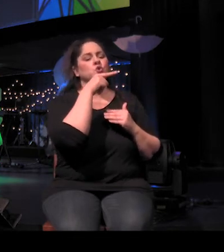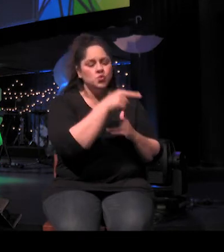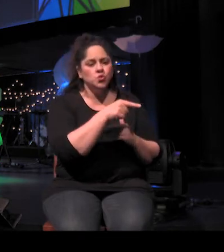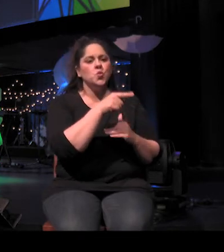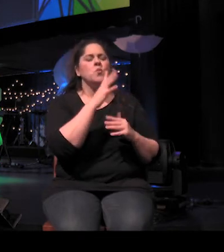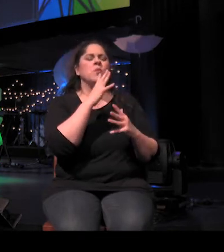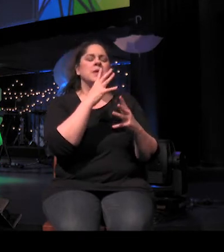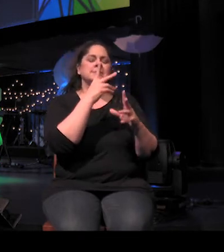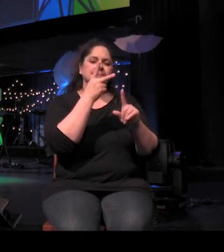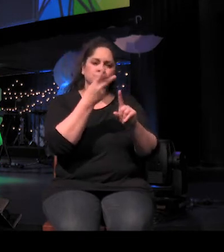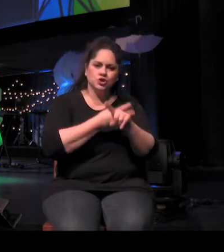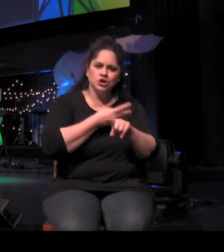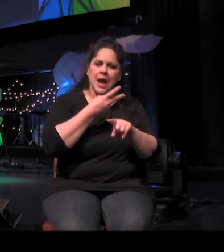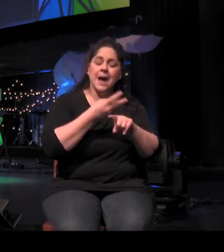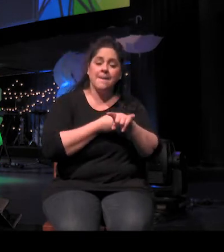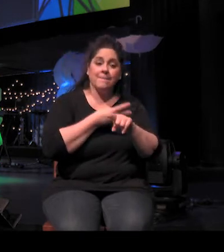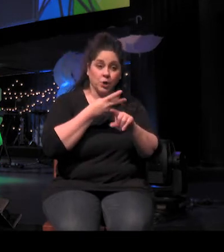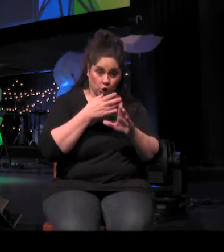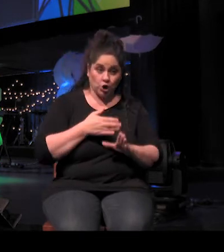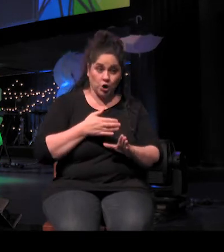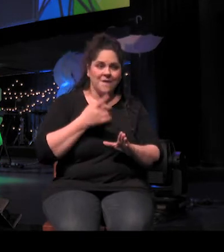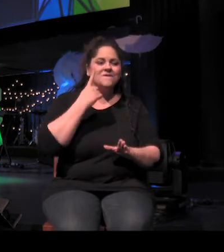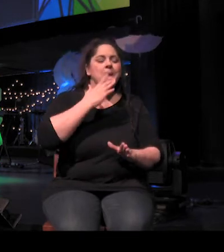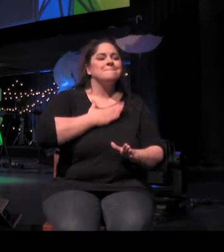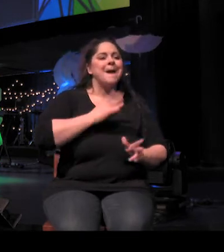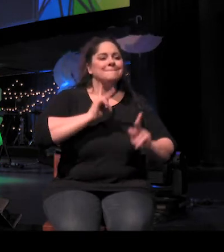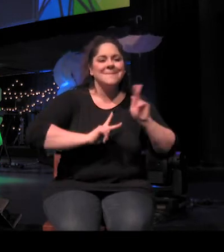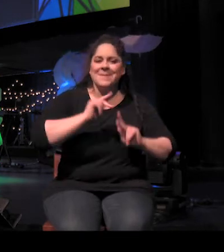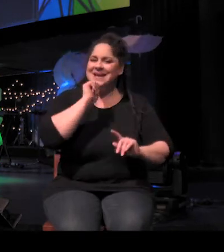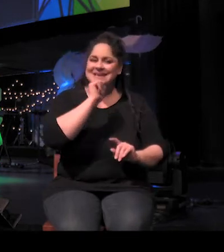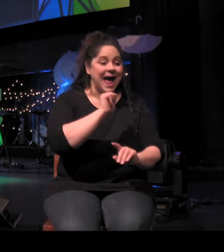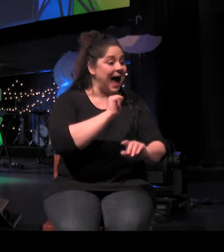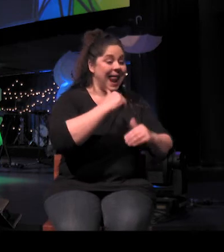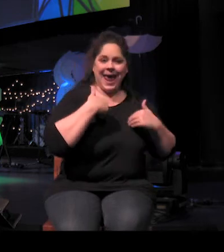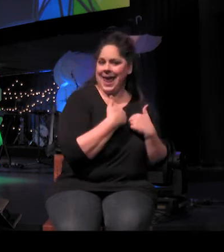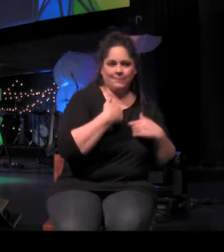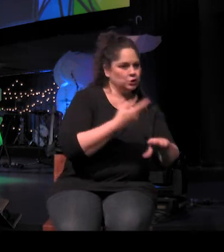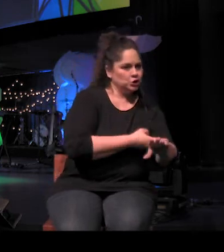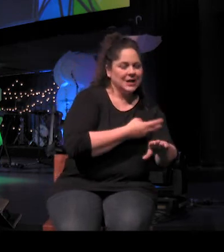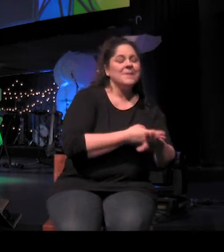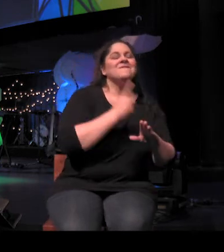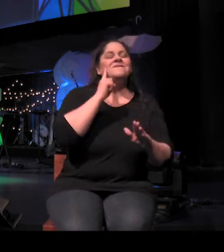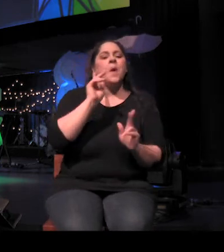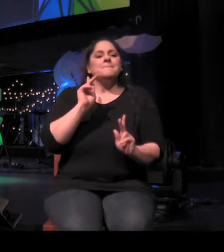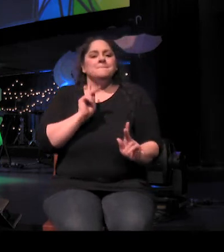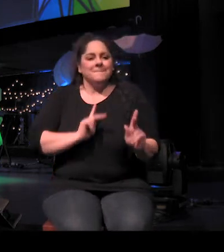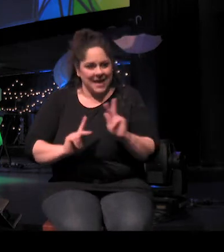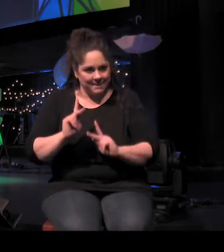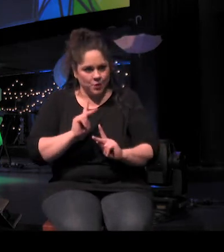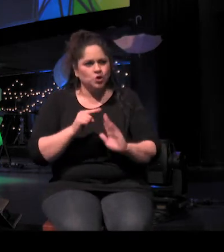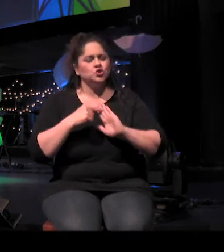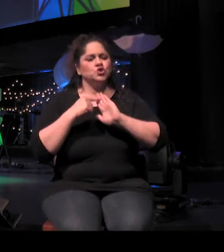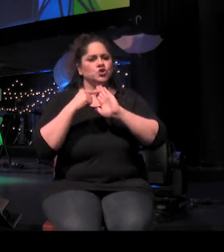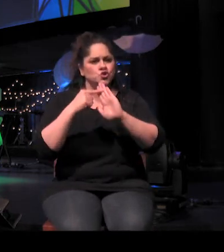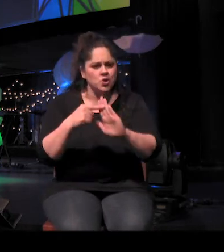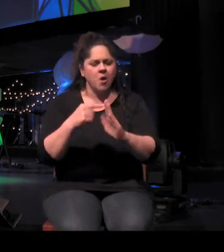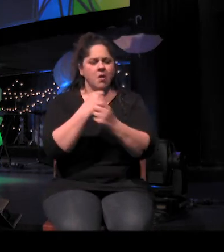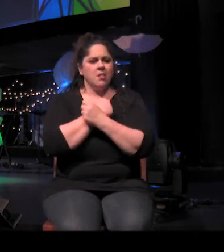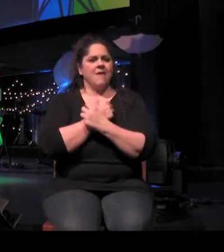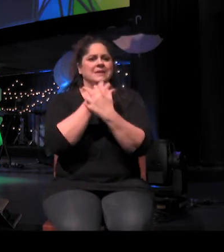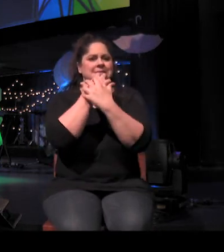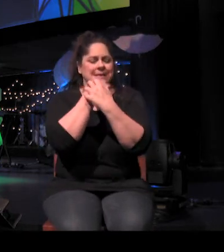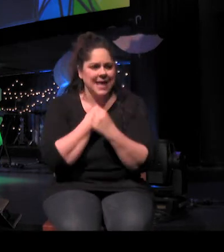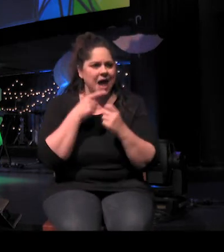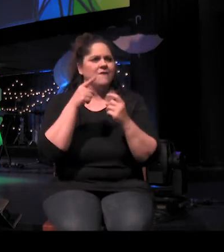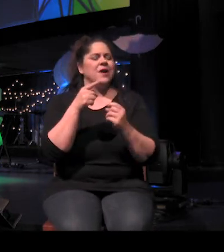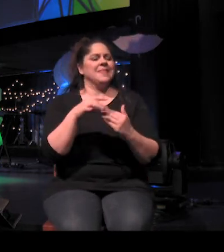going to care for them. You're going to walk with them." Transformation took place. And I'm here to tell you today that God can do the same thing in your